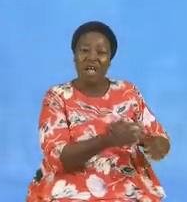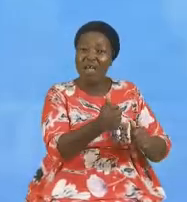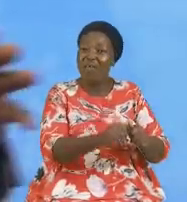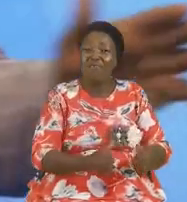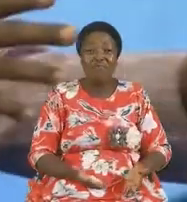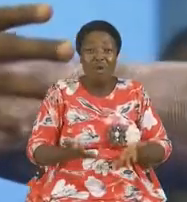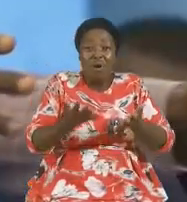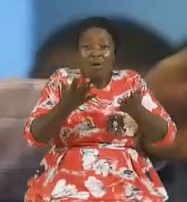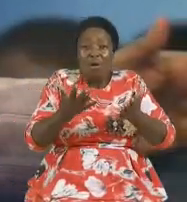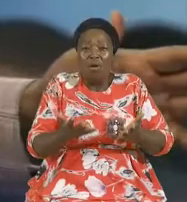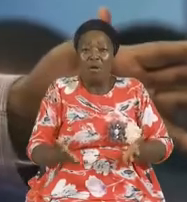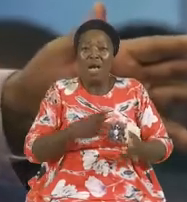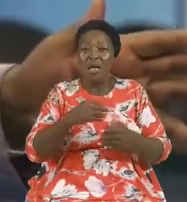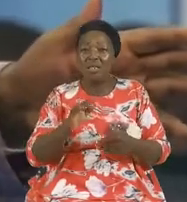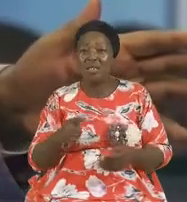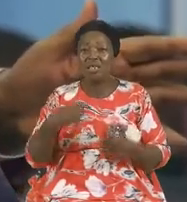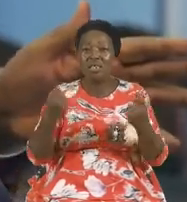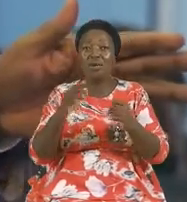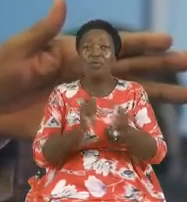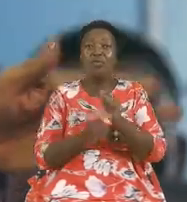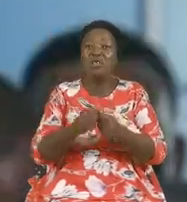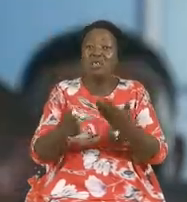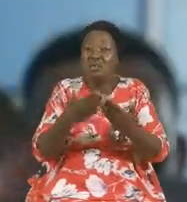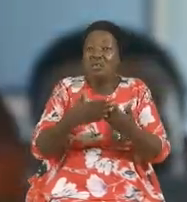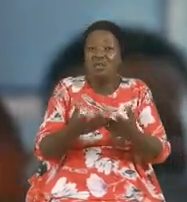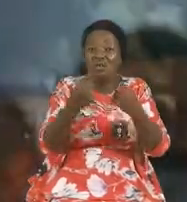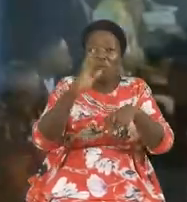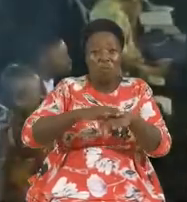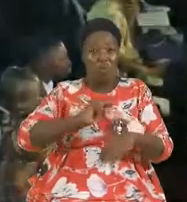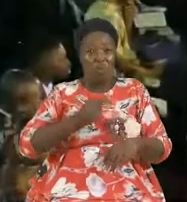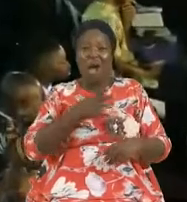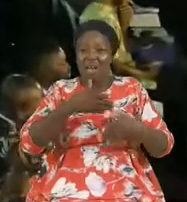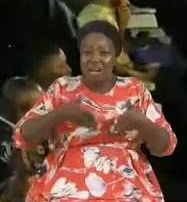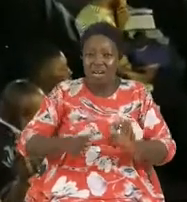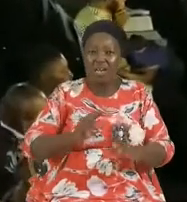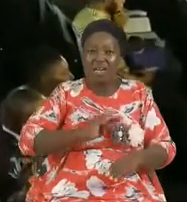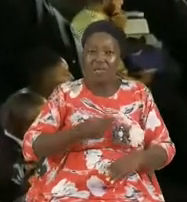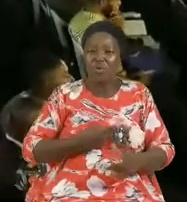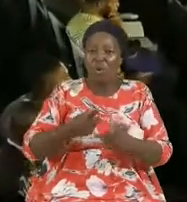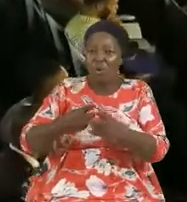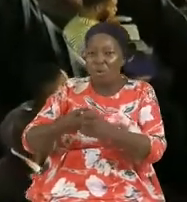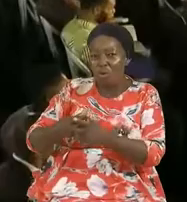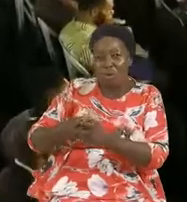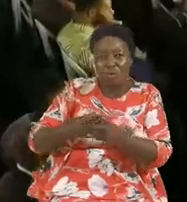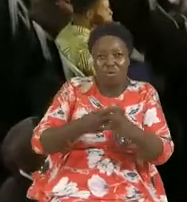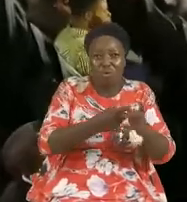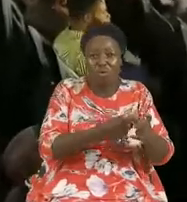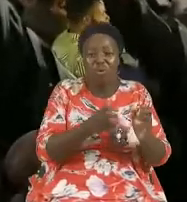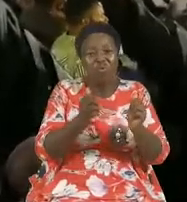lay aside every weight and the sin which does so easily beset us,